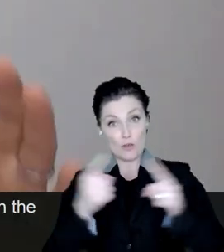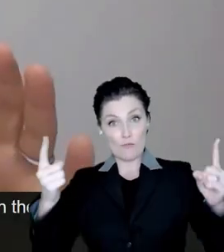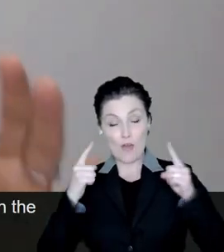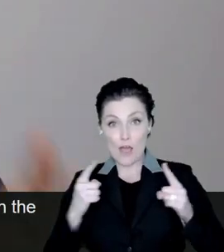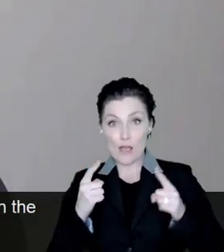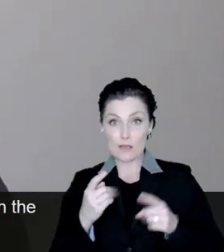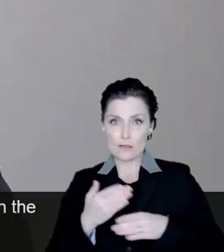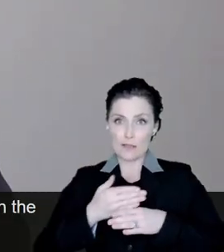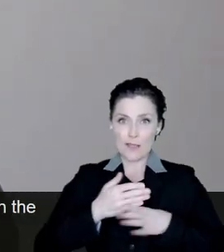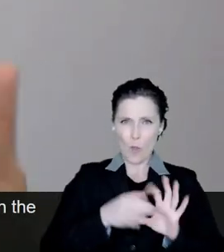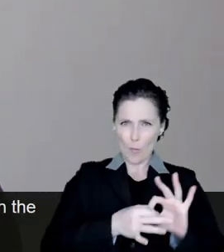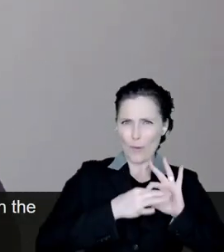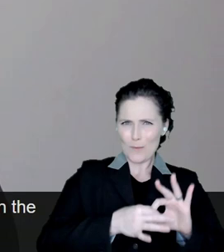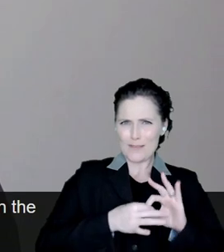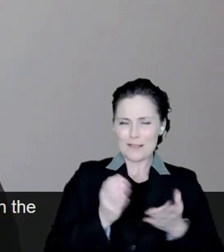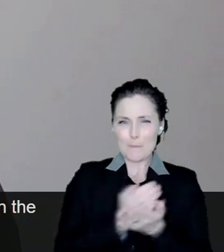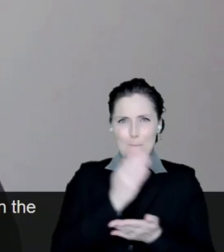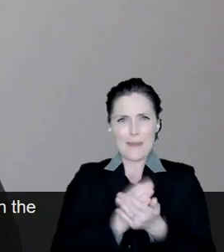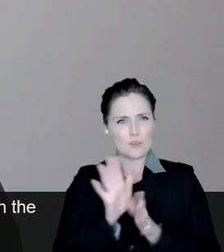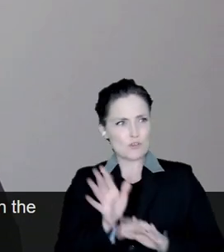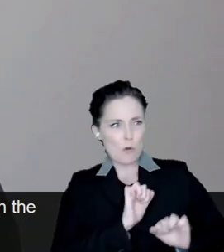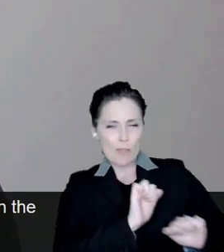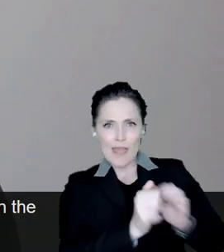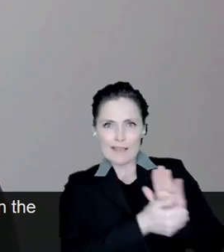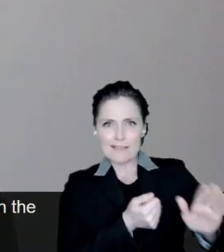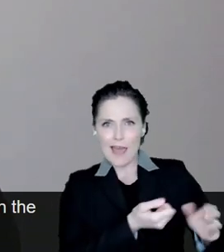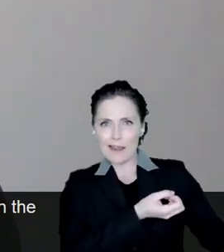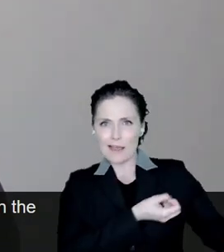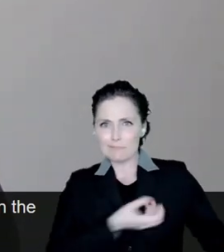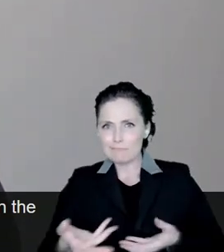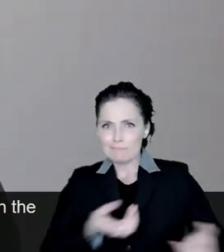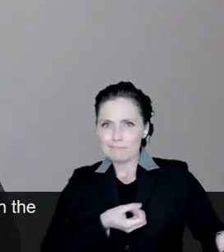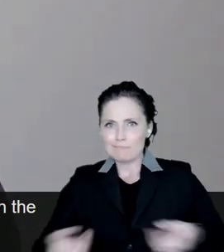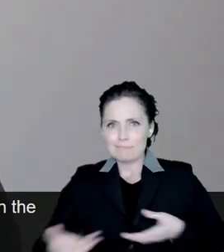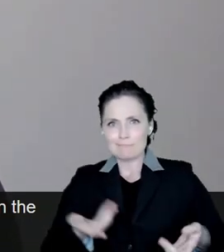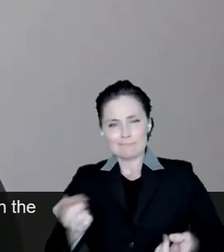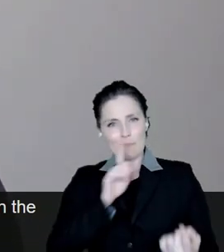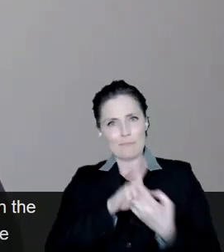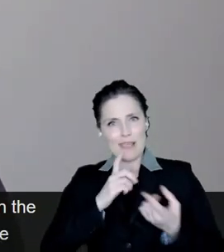sure there's a pipeline of talent, given the support from our businesses. And